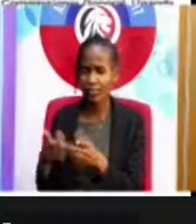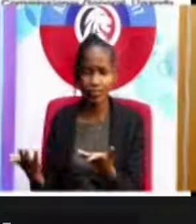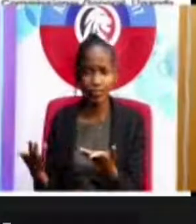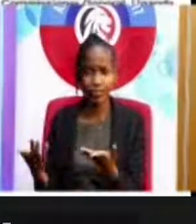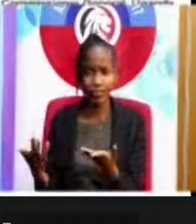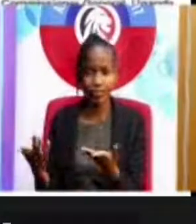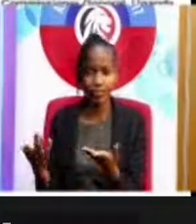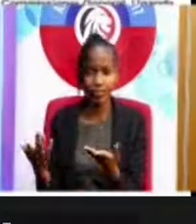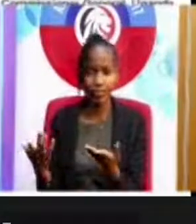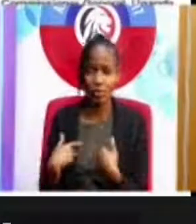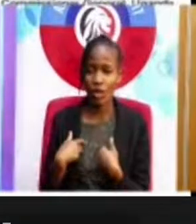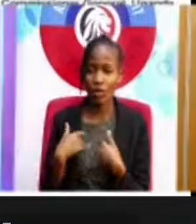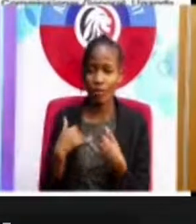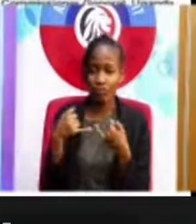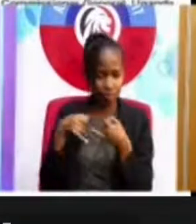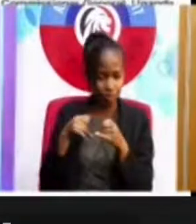other